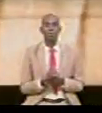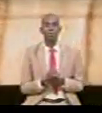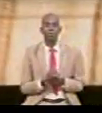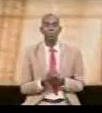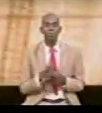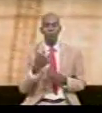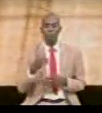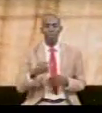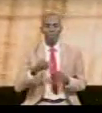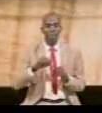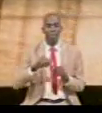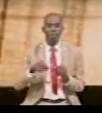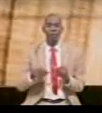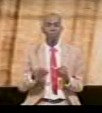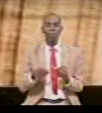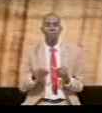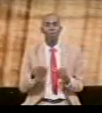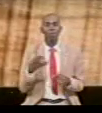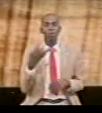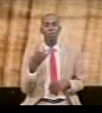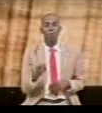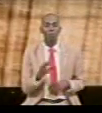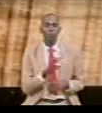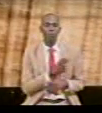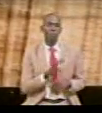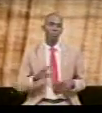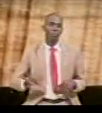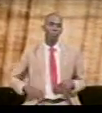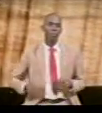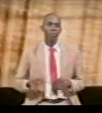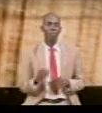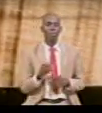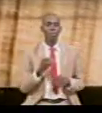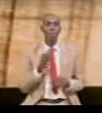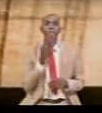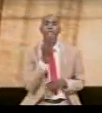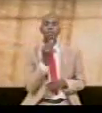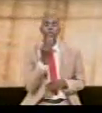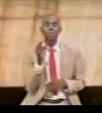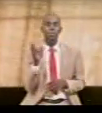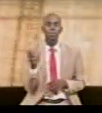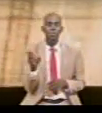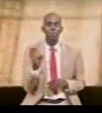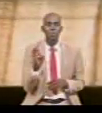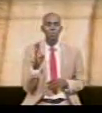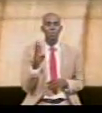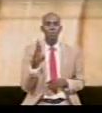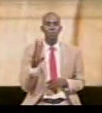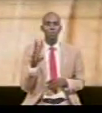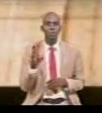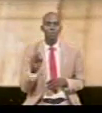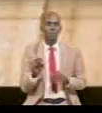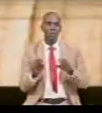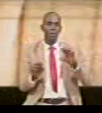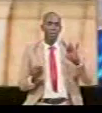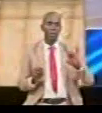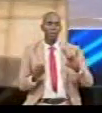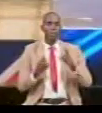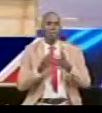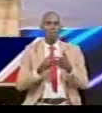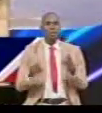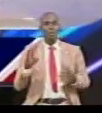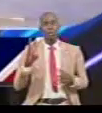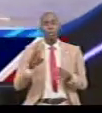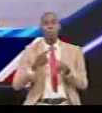The circumcision of Christ. Hebrews chapter 8, reading from verse 6.